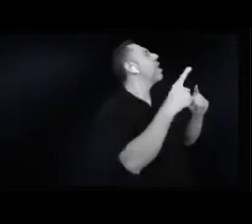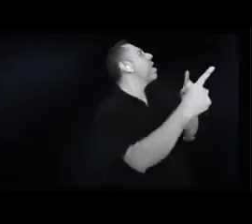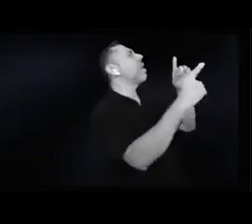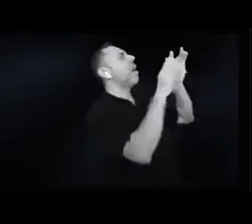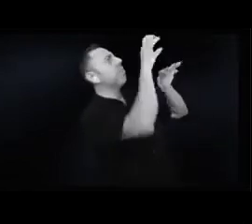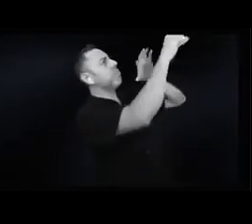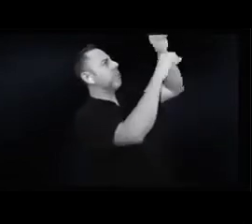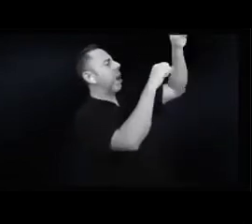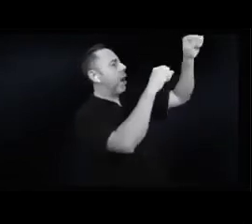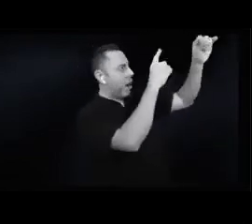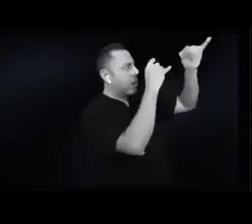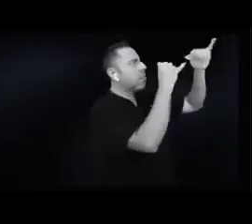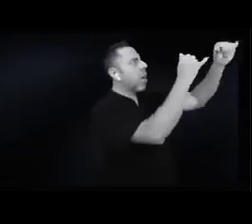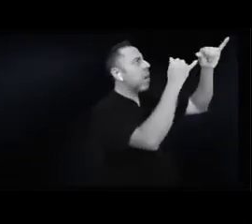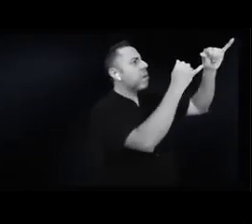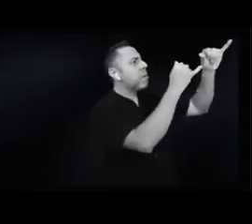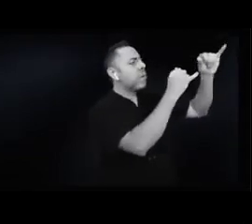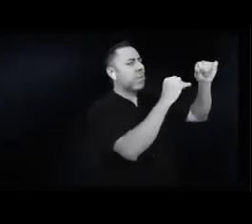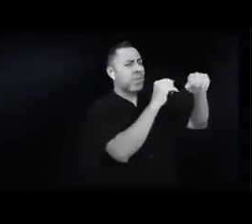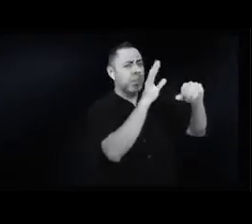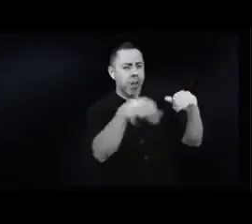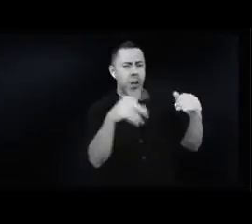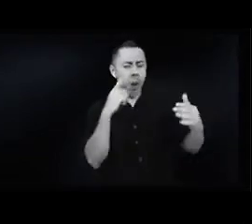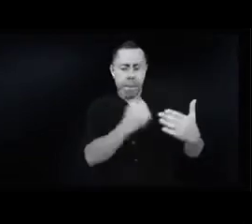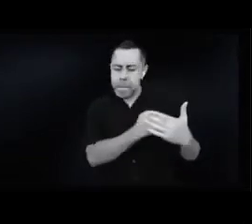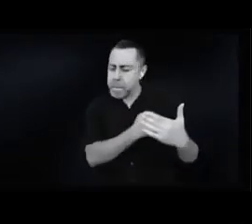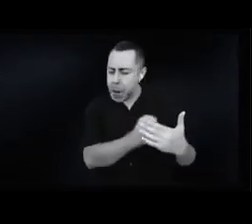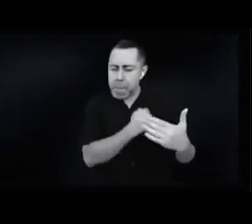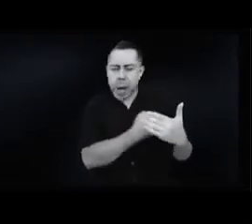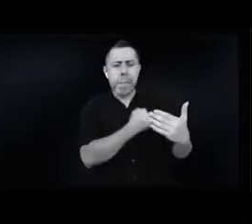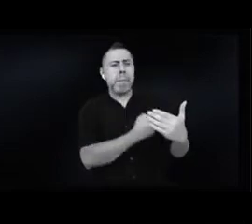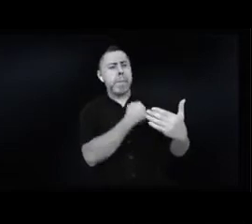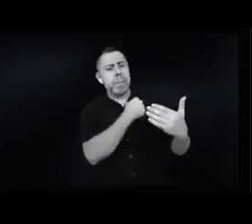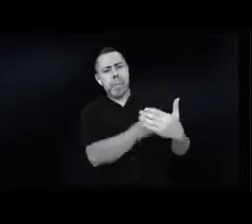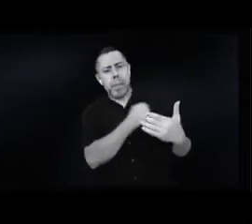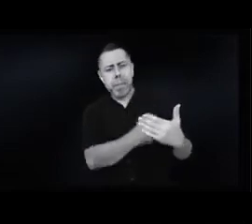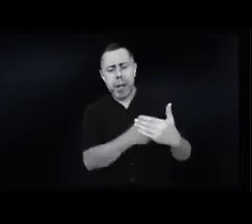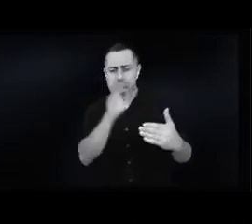We are alive. We are surviving.